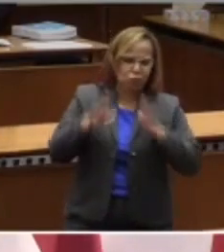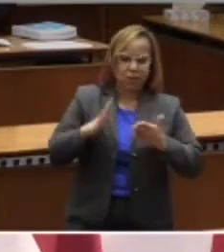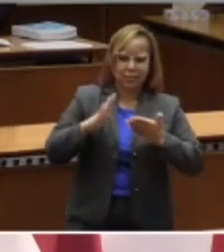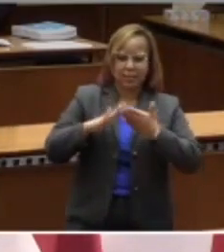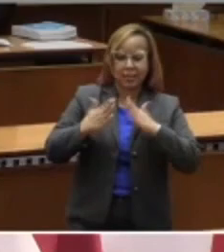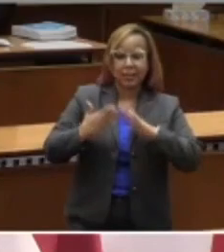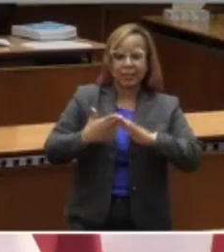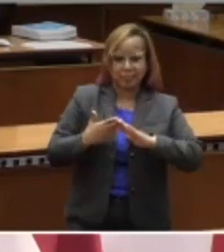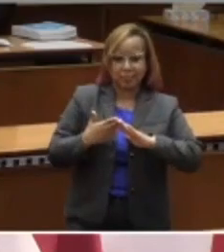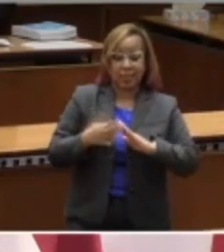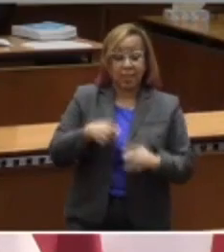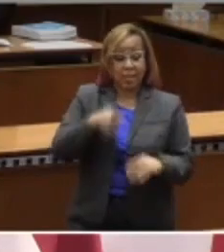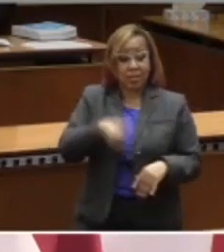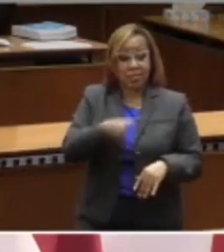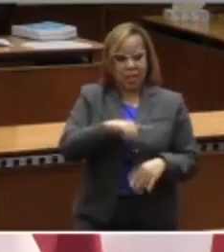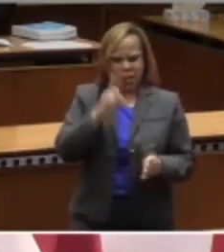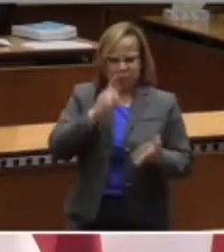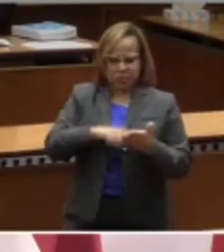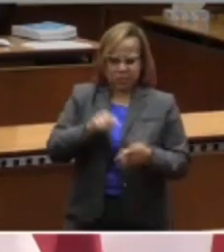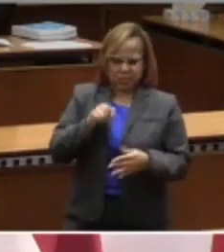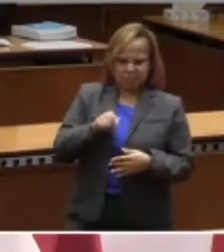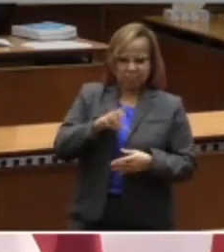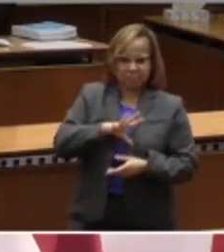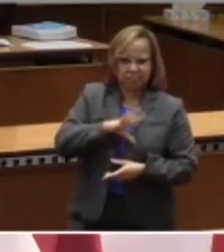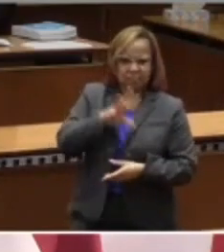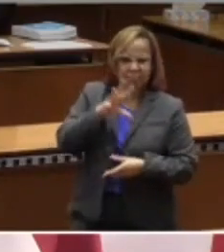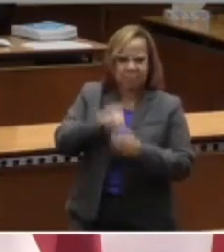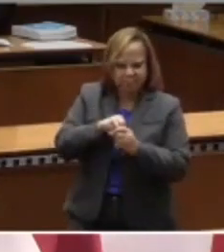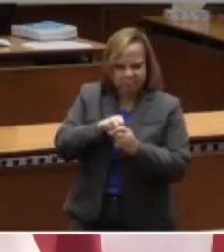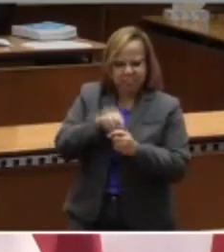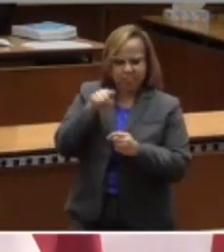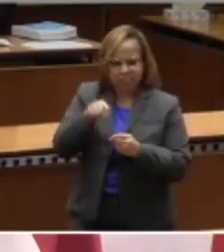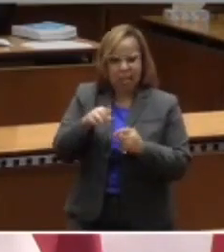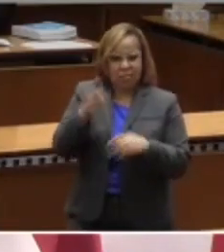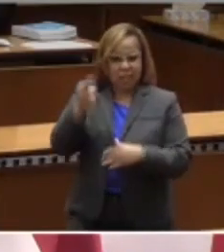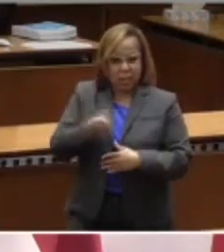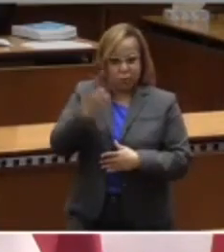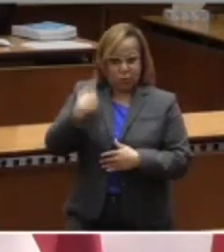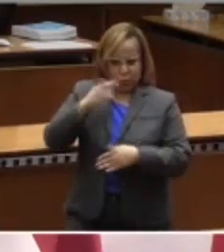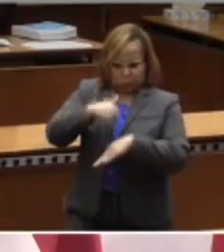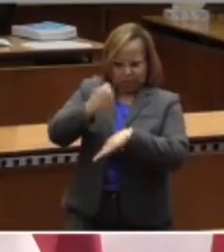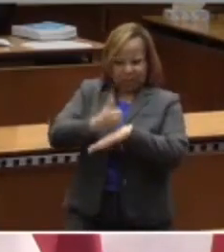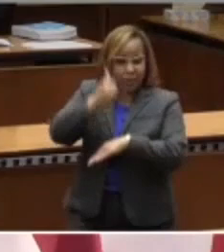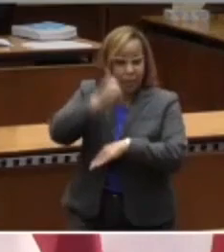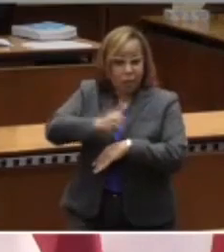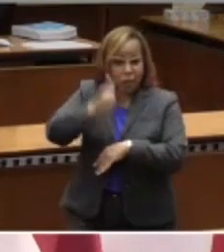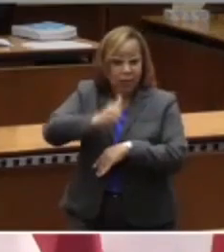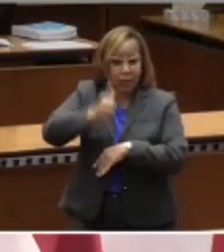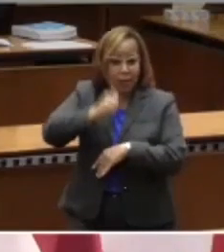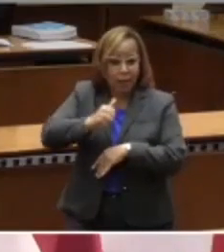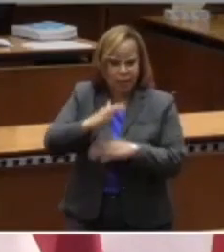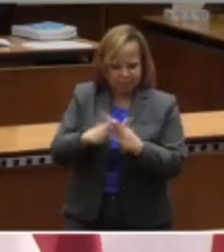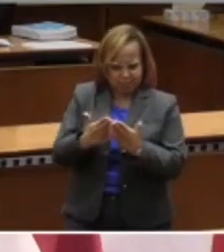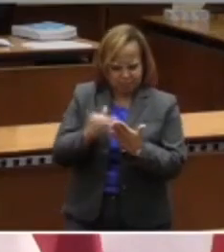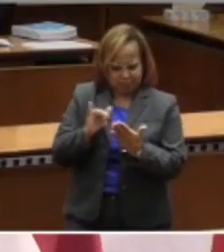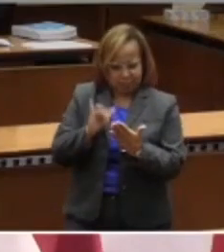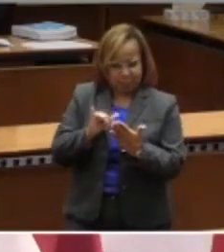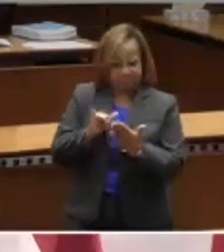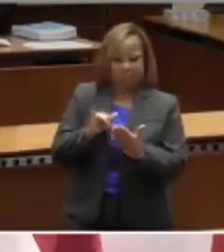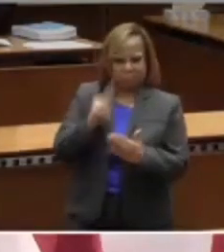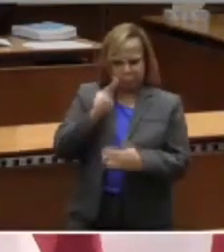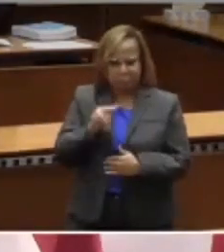city, that they will see reflected in the annals of the history that we are creating every day, that